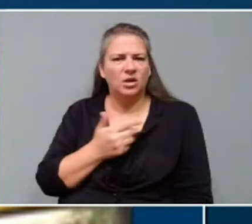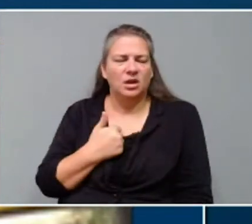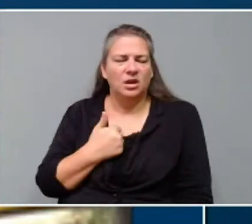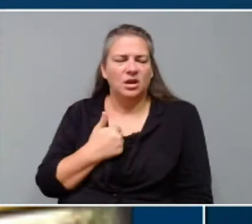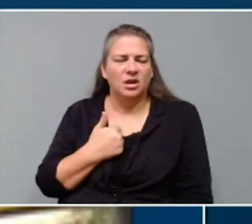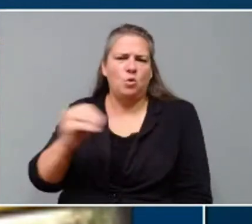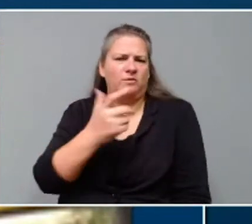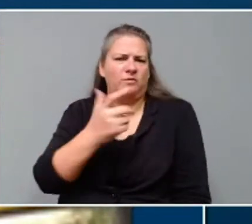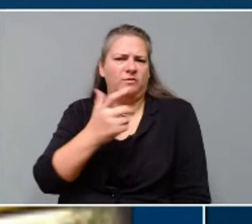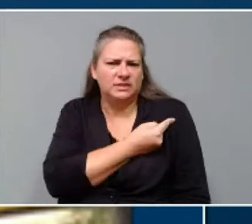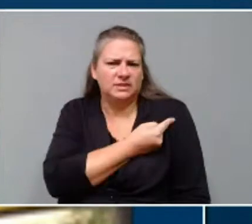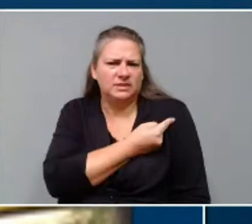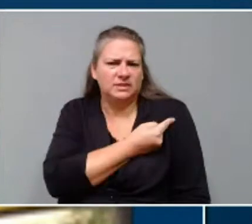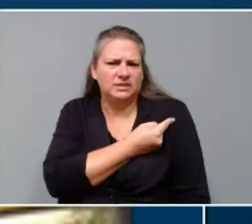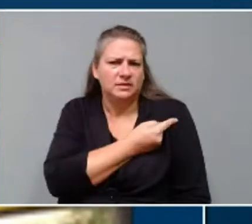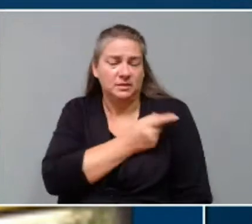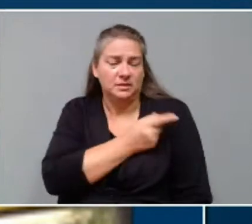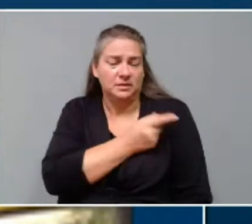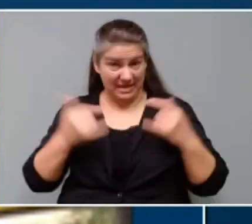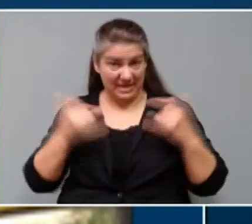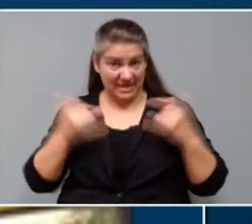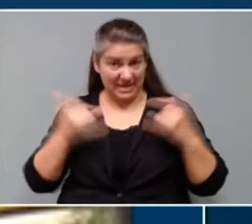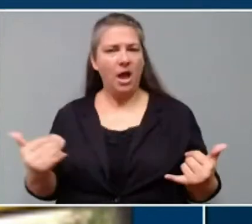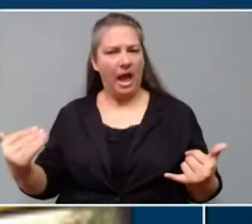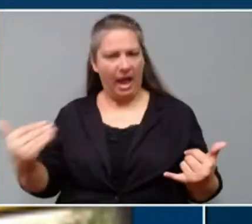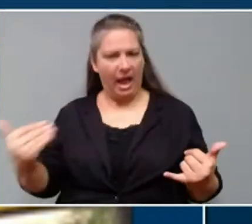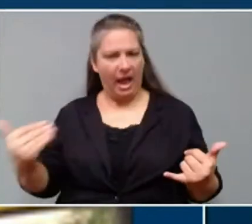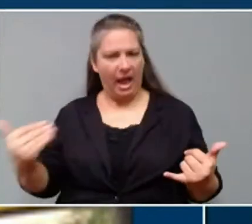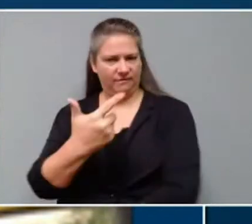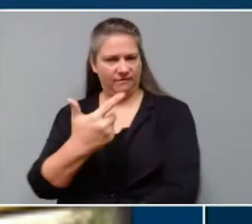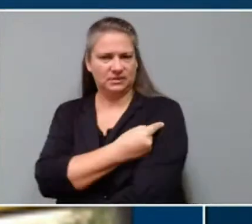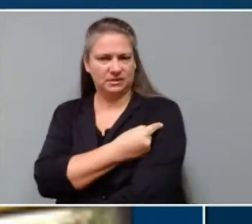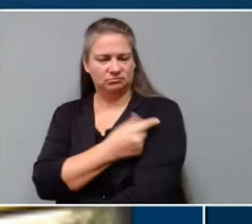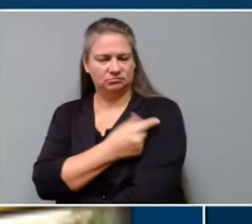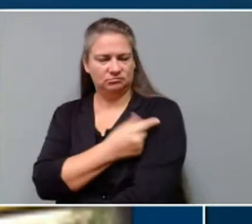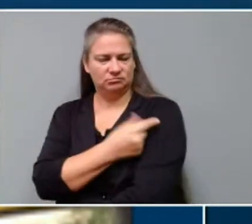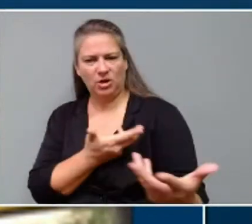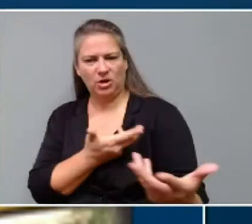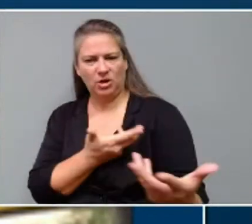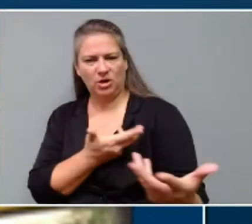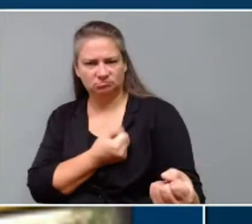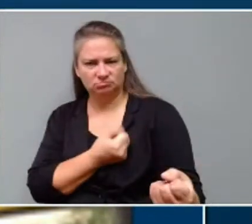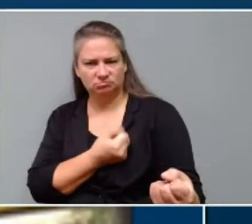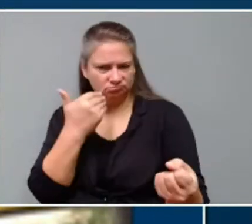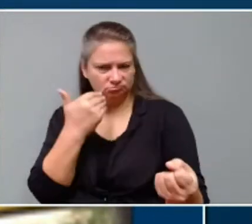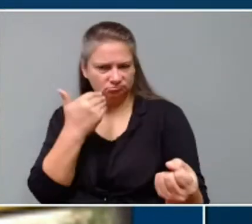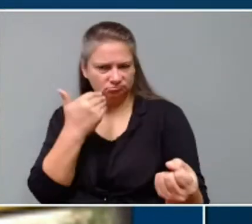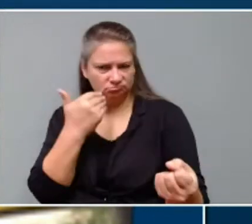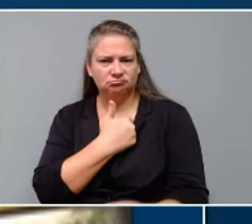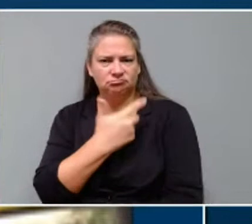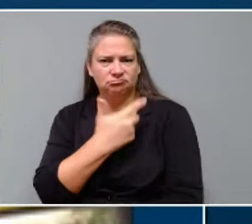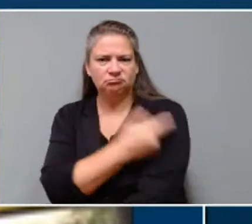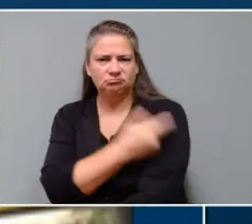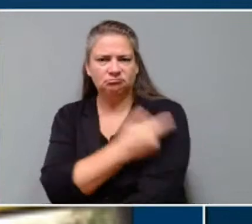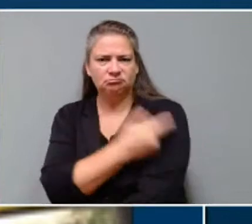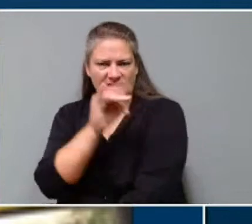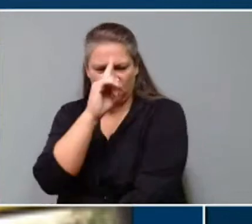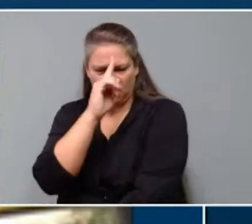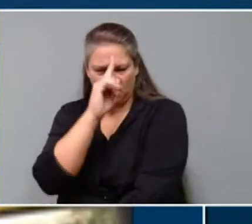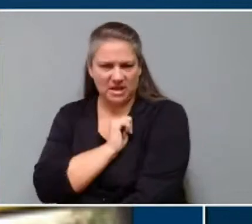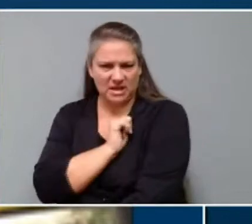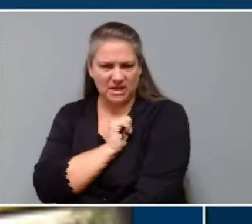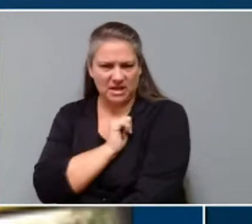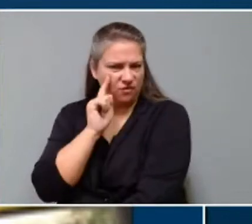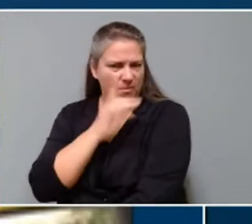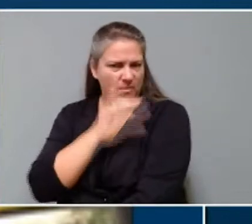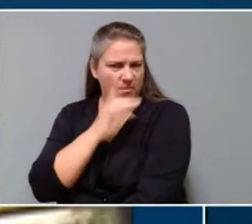And I trust that the vaccine will help me. I was vaccinated, and I did it for me and my family.